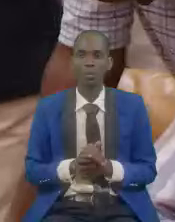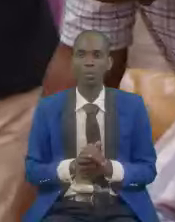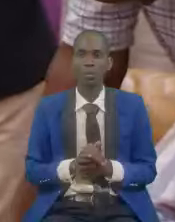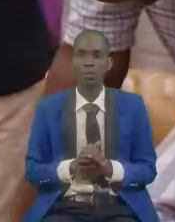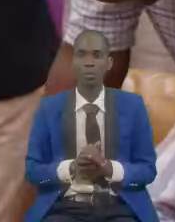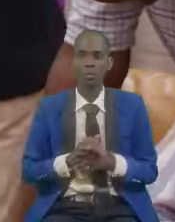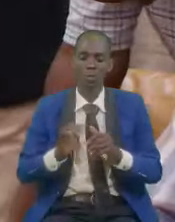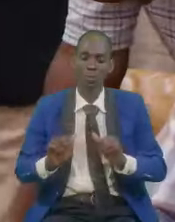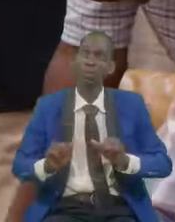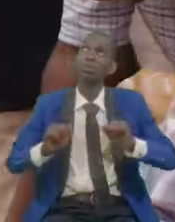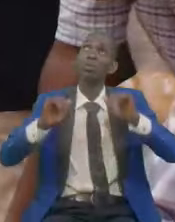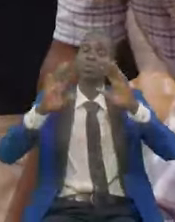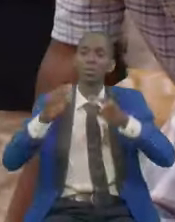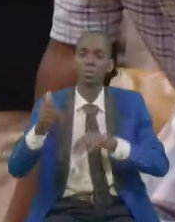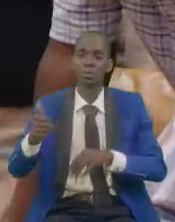Commit yourself